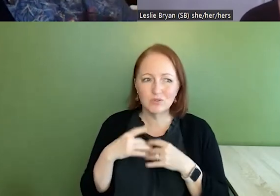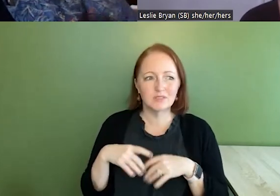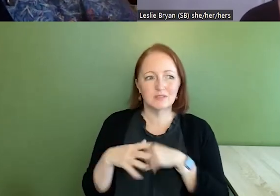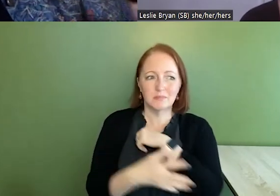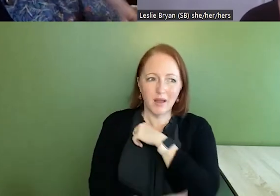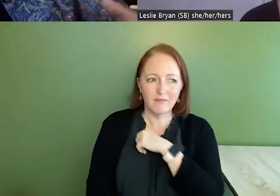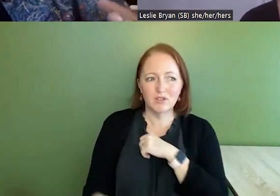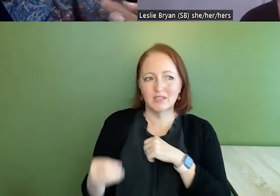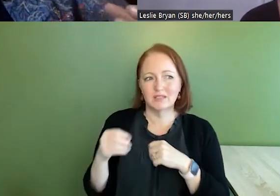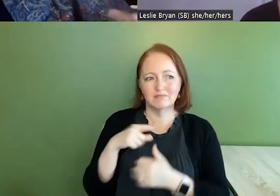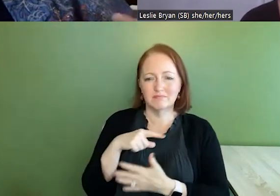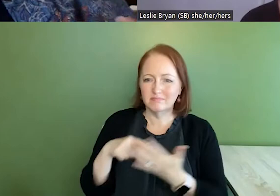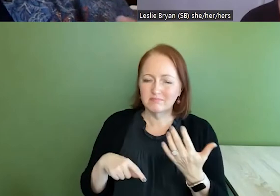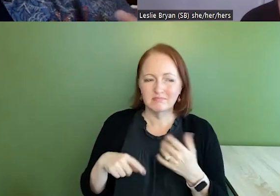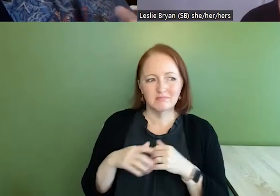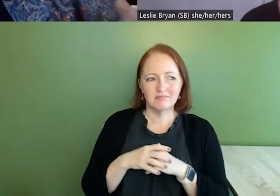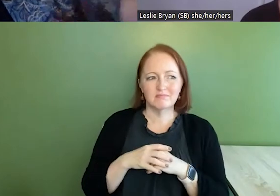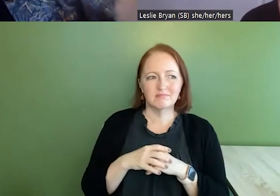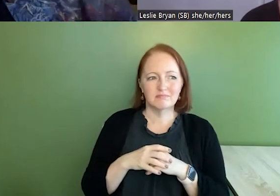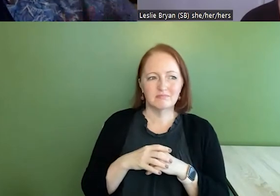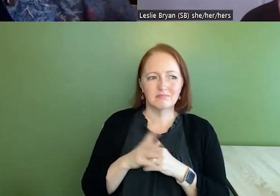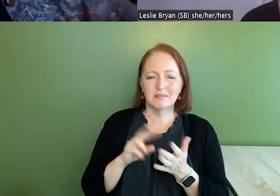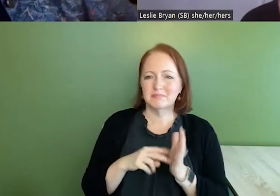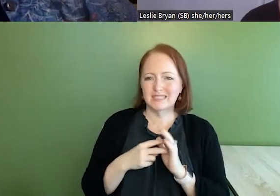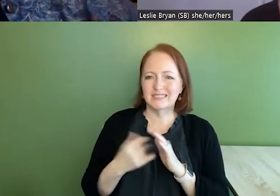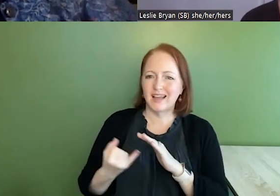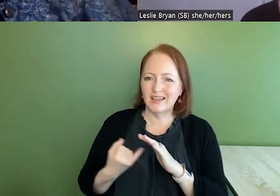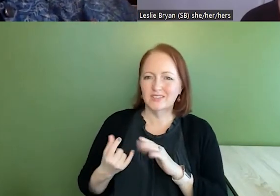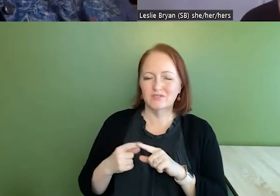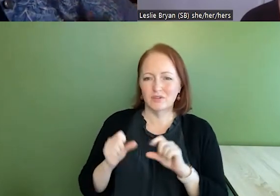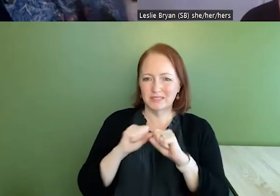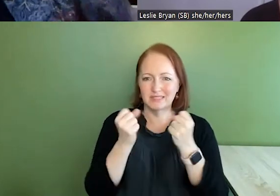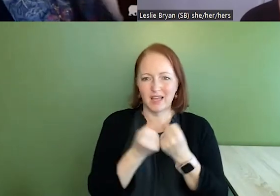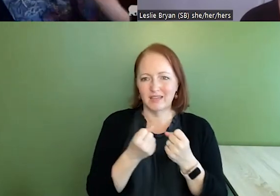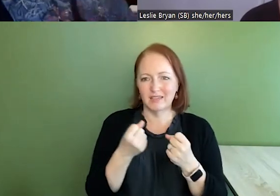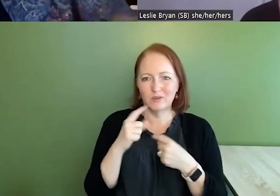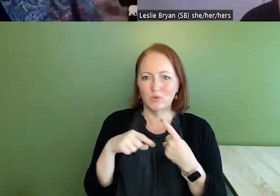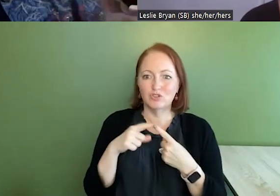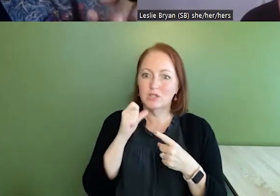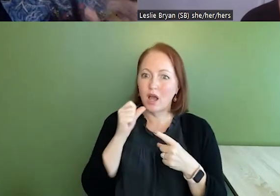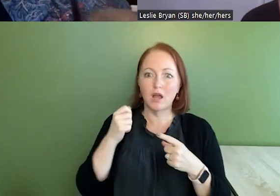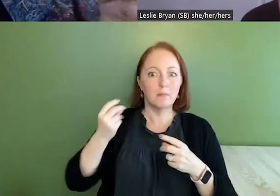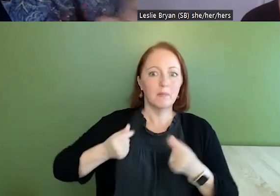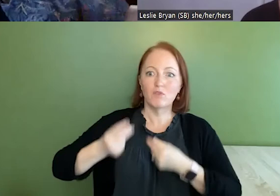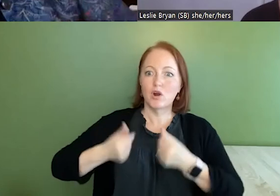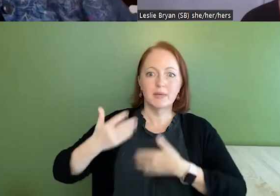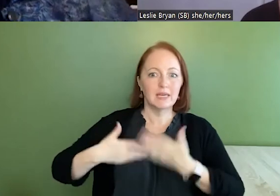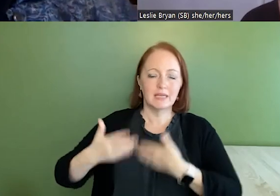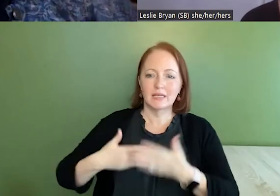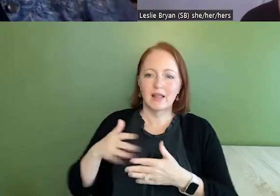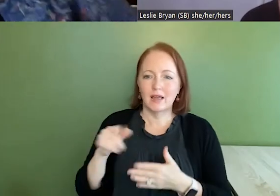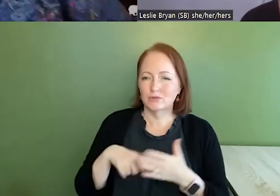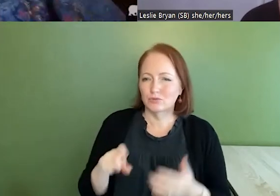like all those things. It means the isolation from society as a whole when you are not performing, quote unquote, as you